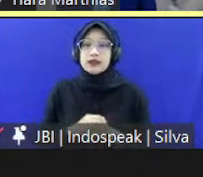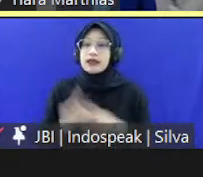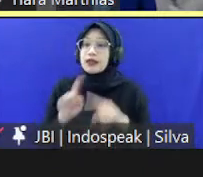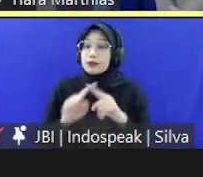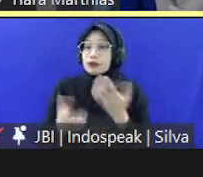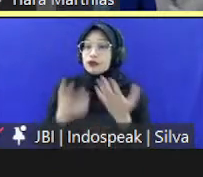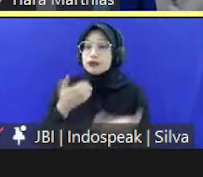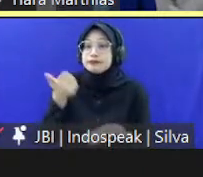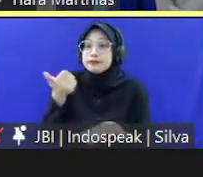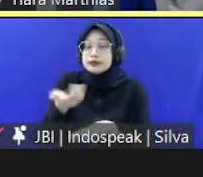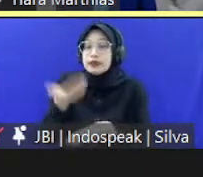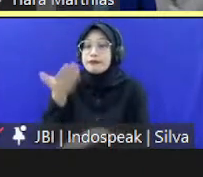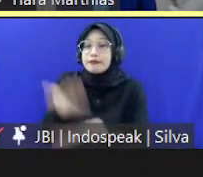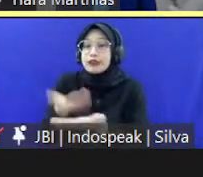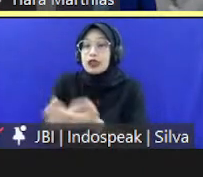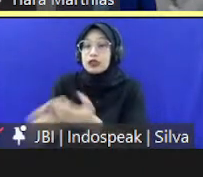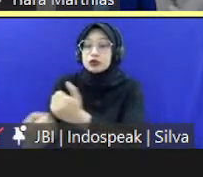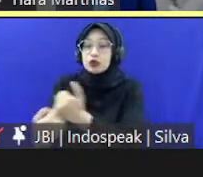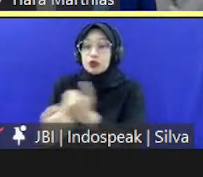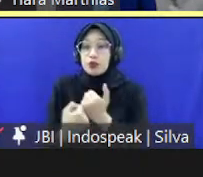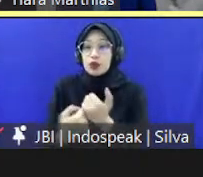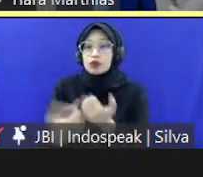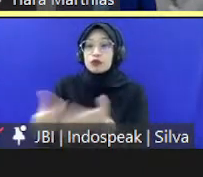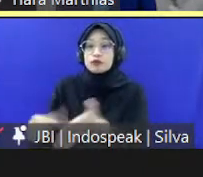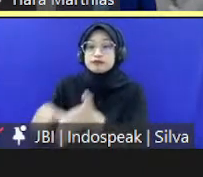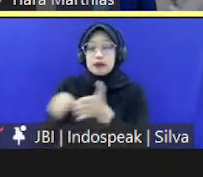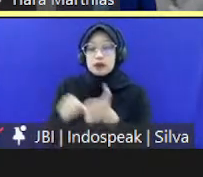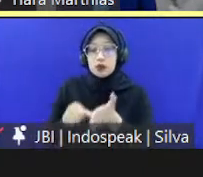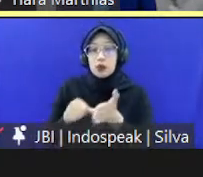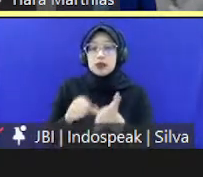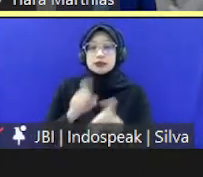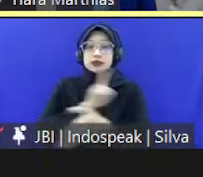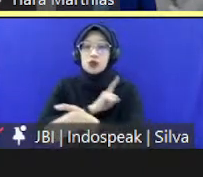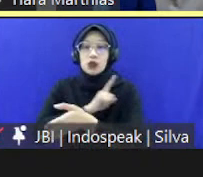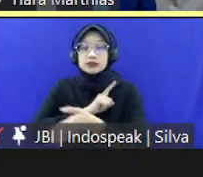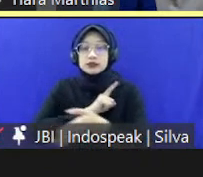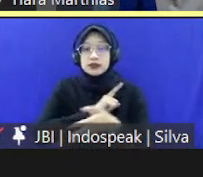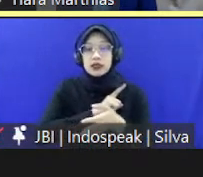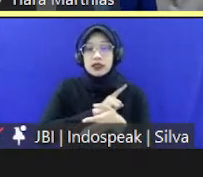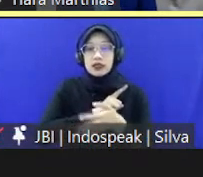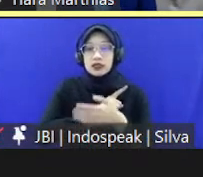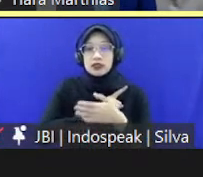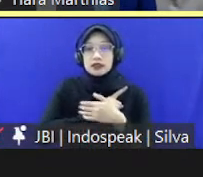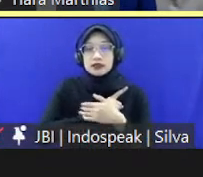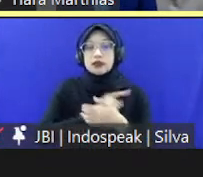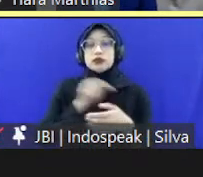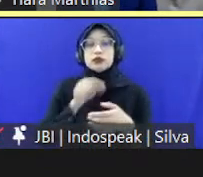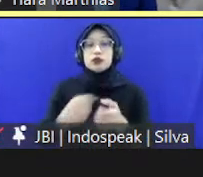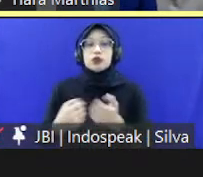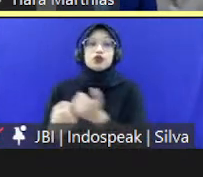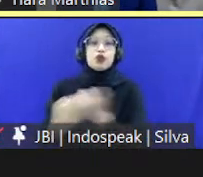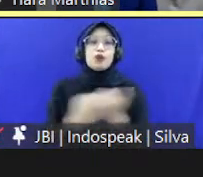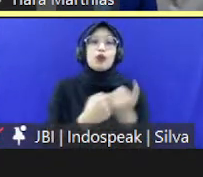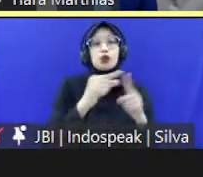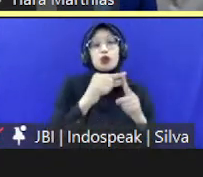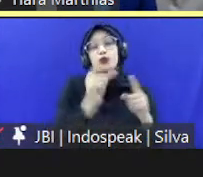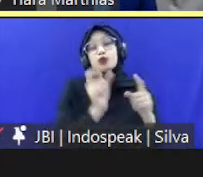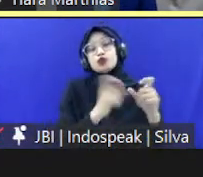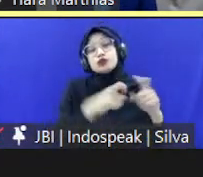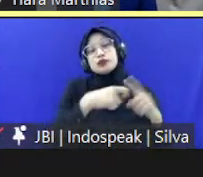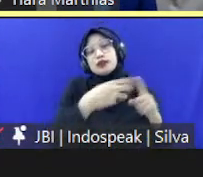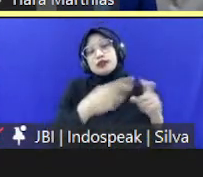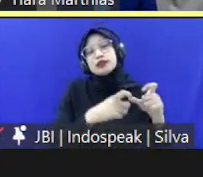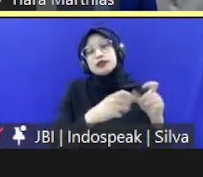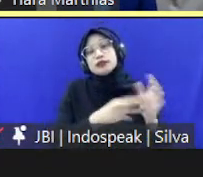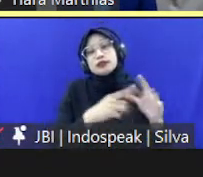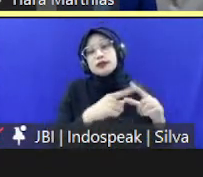services, including MCH, particularly during the closure of Puskesmas and Posyandu, for example. And finally, removing